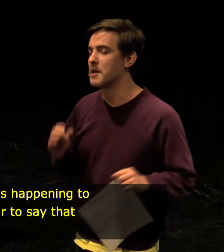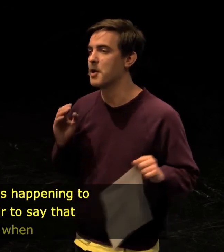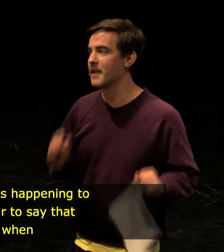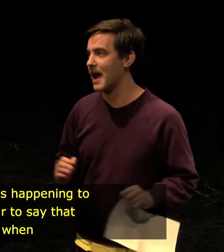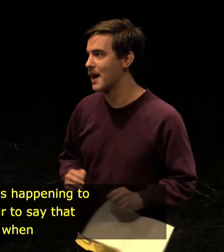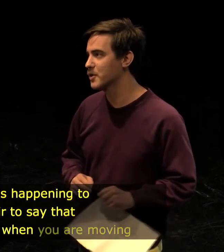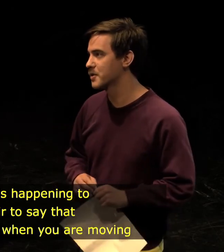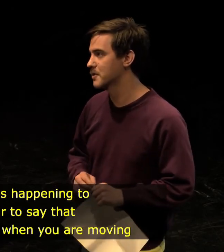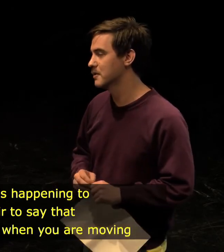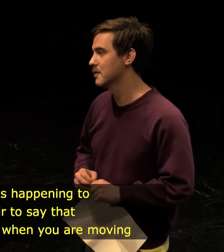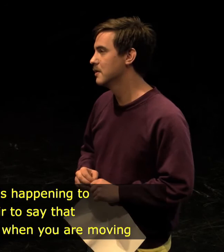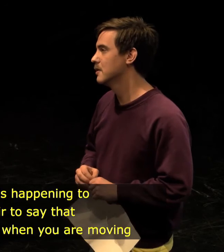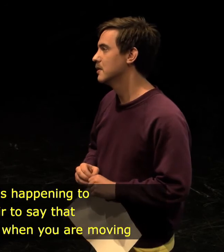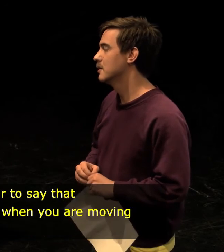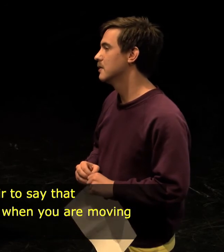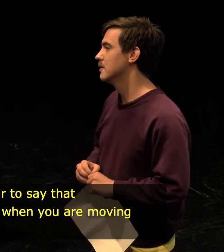They're for when you're moving house.